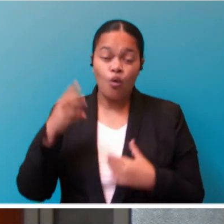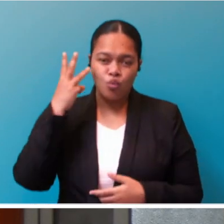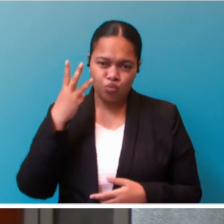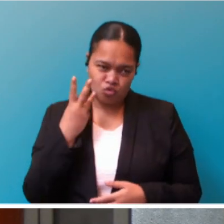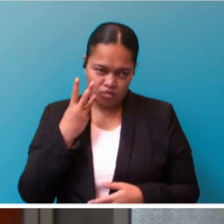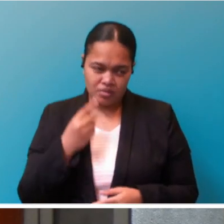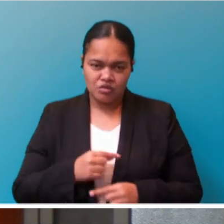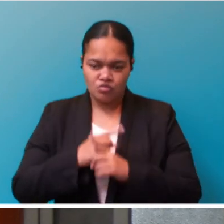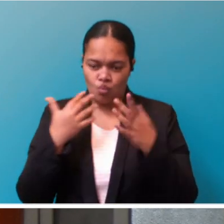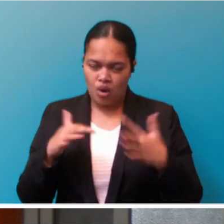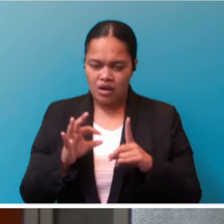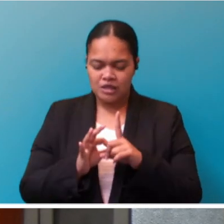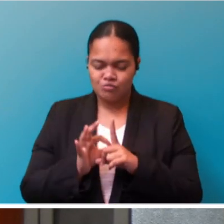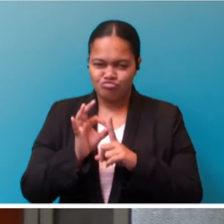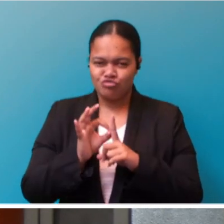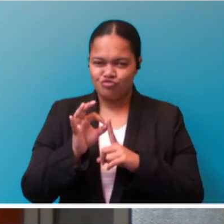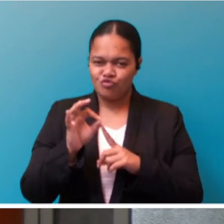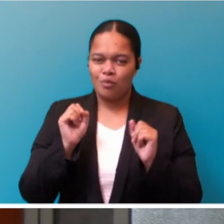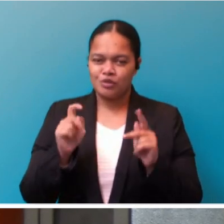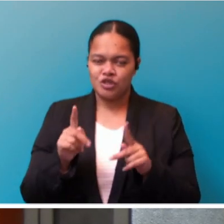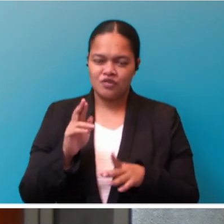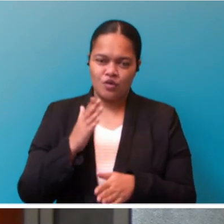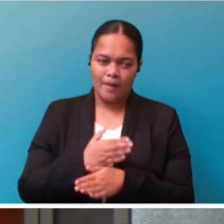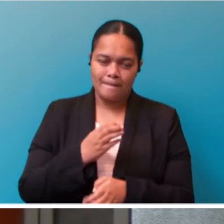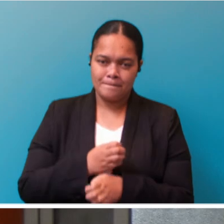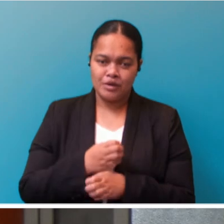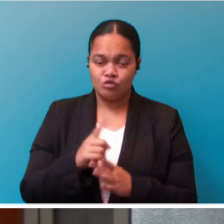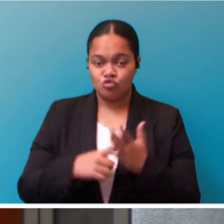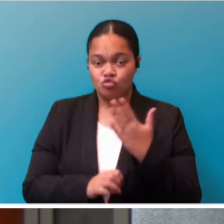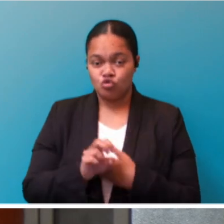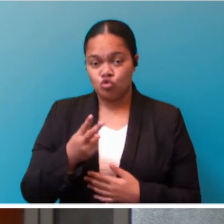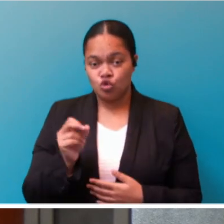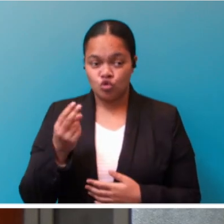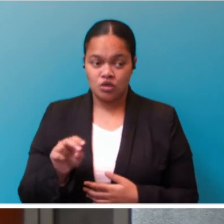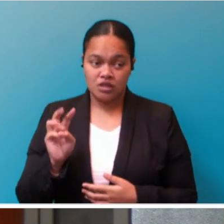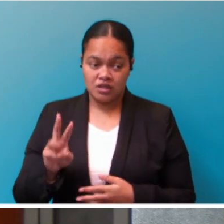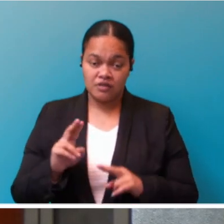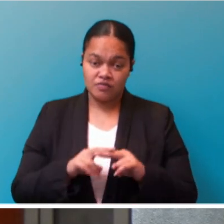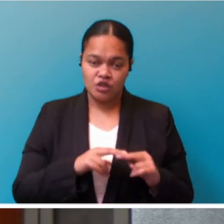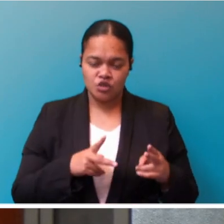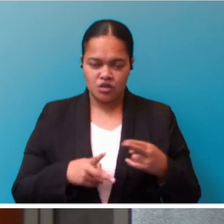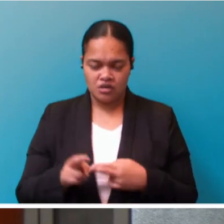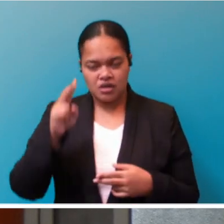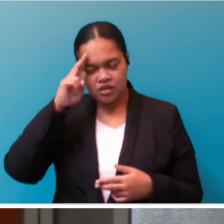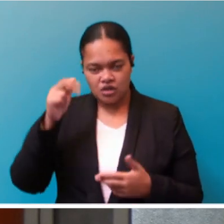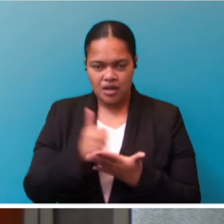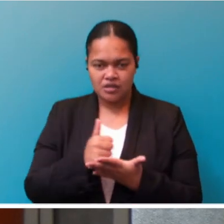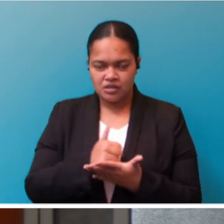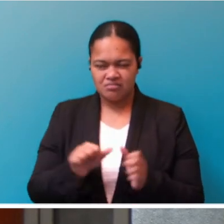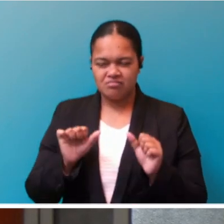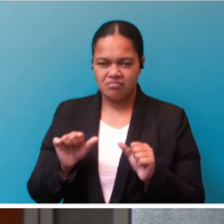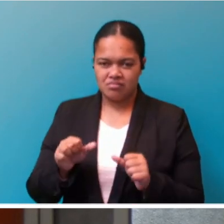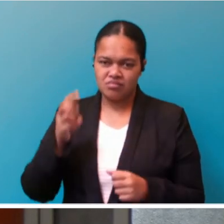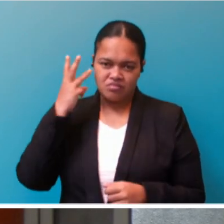greatly improving their opportunities of employment. In June 2023, Fiji launched the National Action Plan to Prevent Violence Against